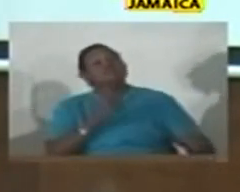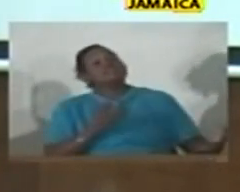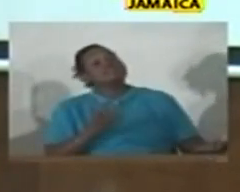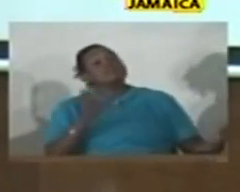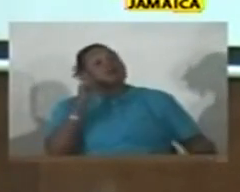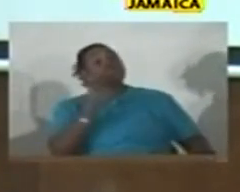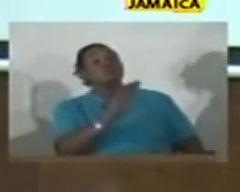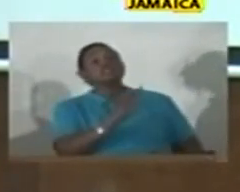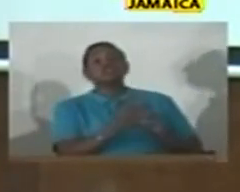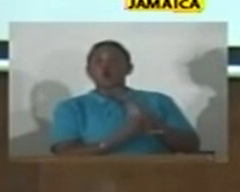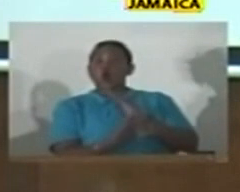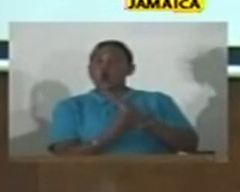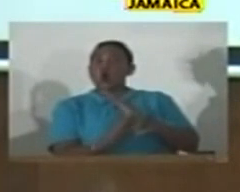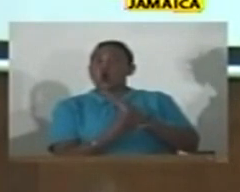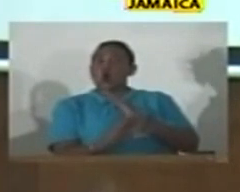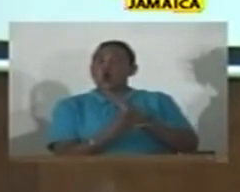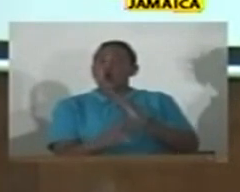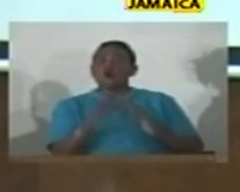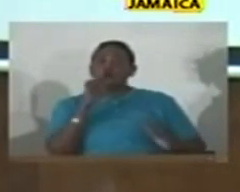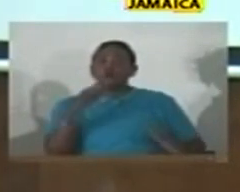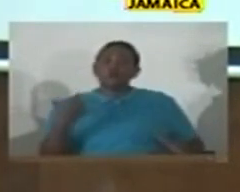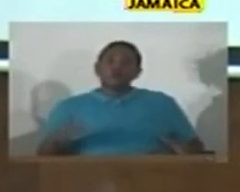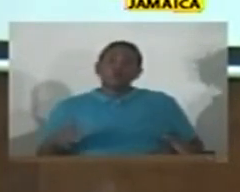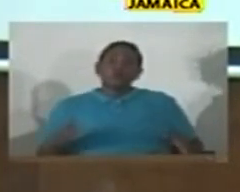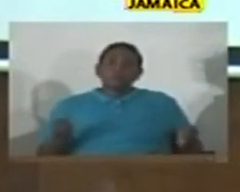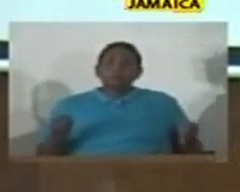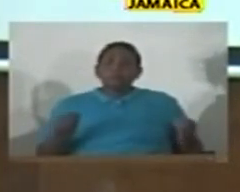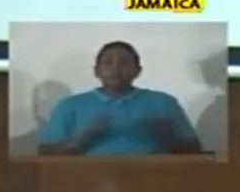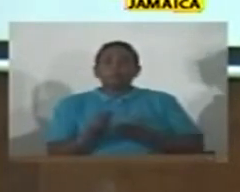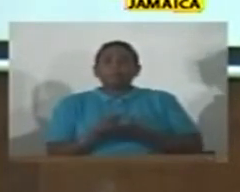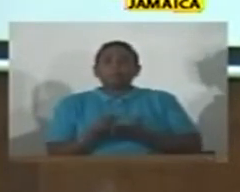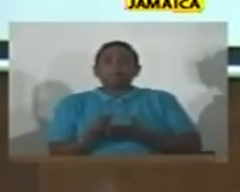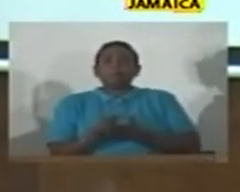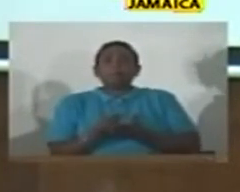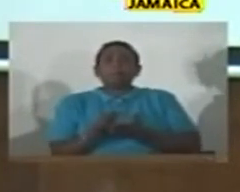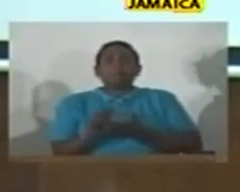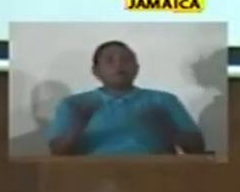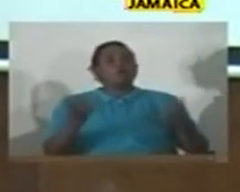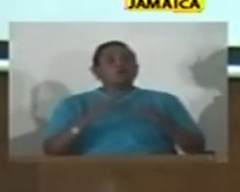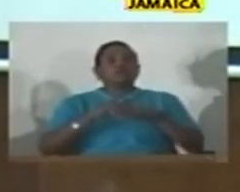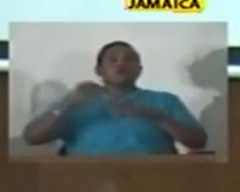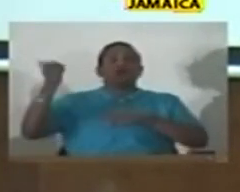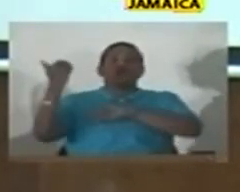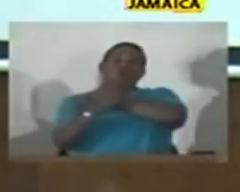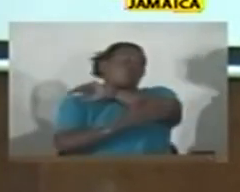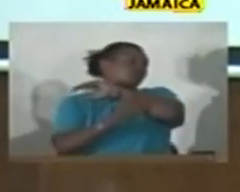for its oil is growing rapidly in other countries.